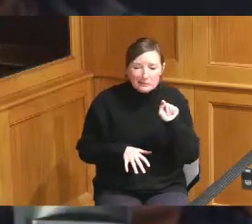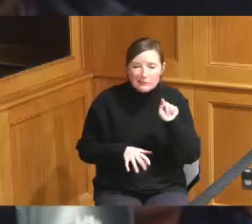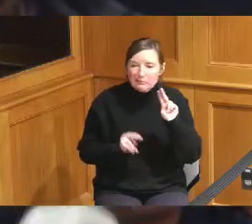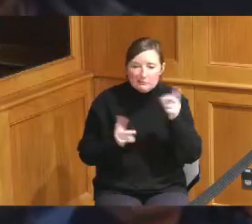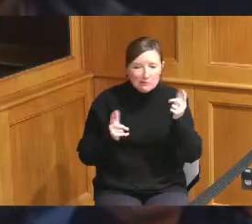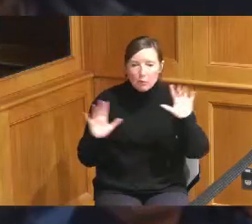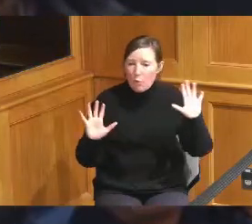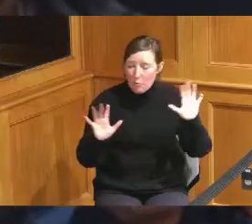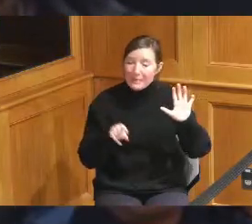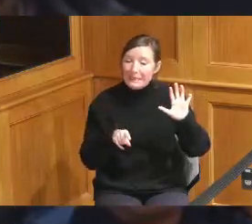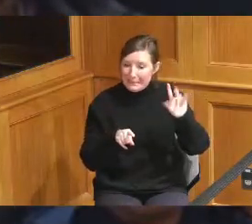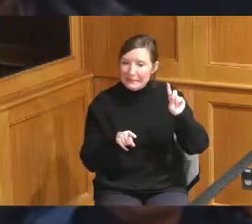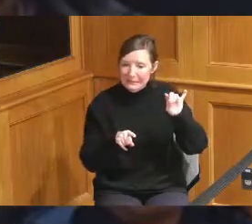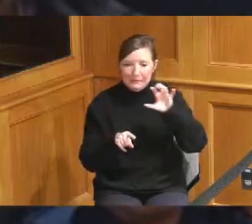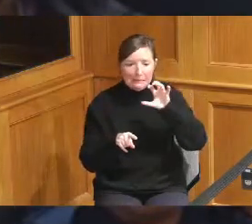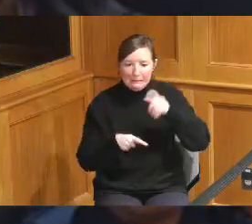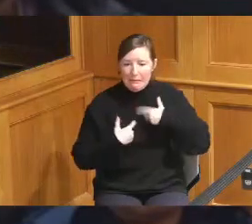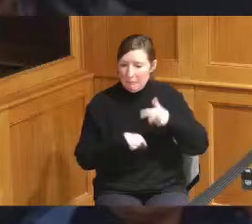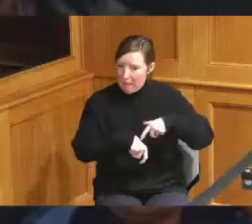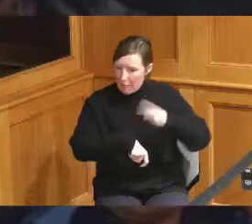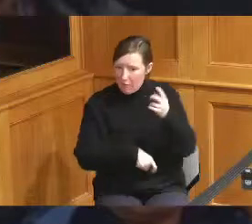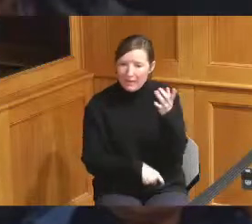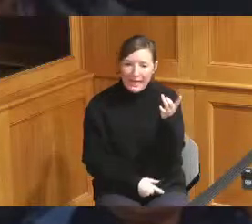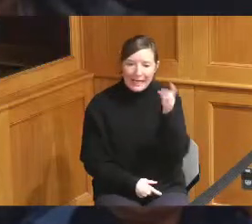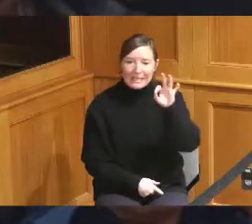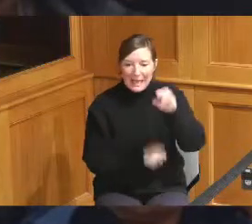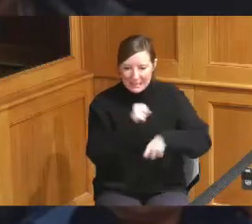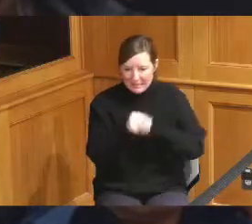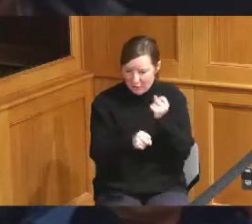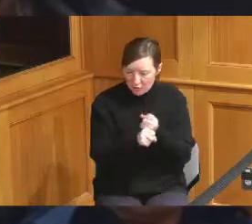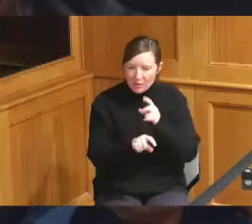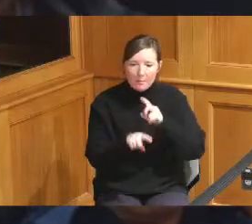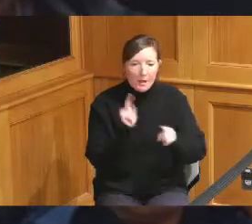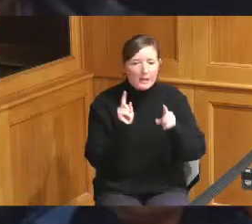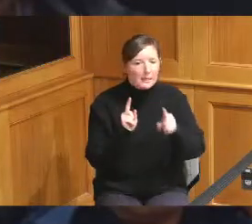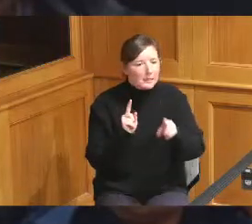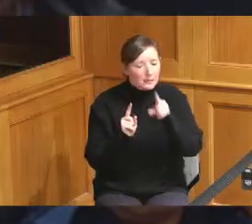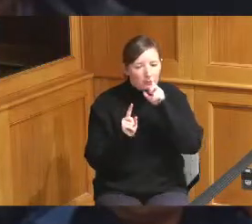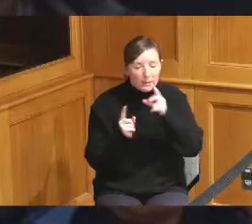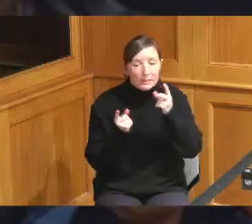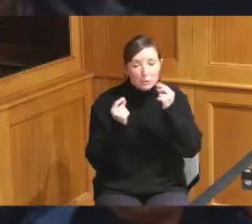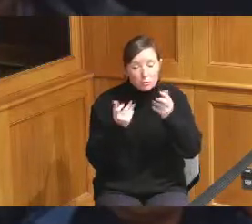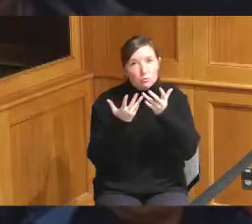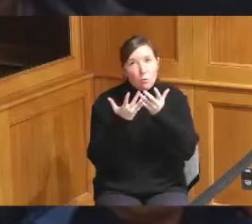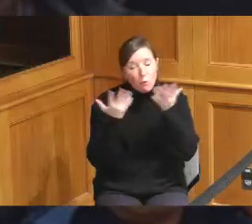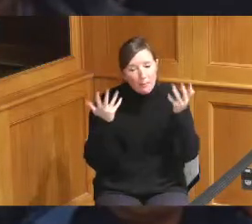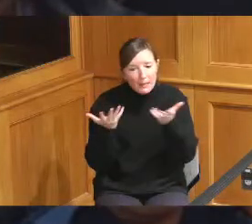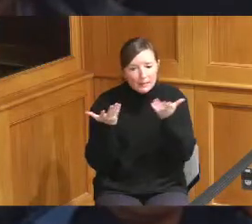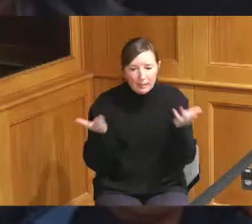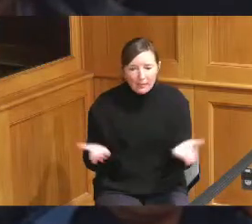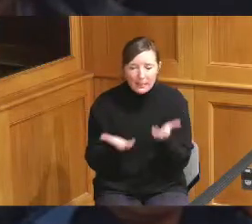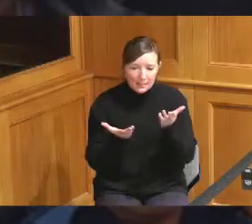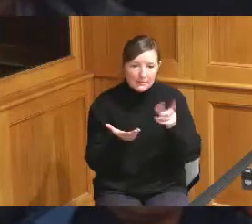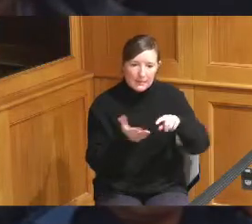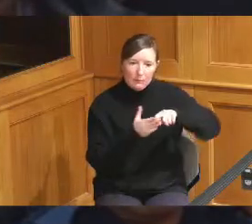for 89 years, but he was instrumental in doing so many things that